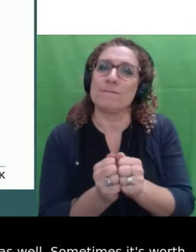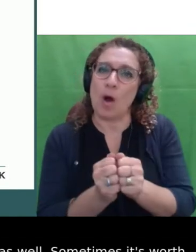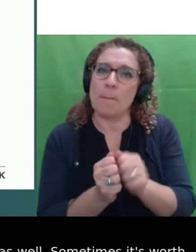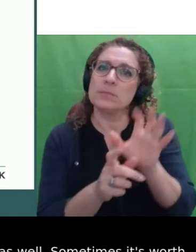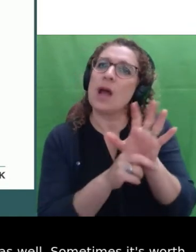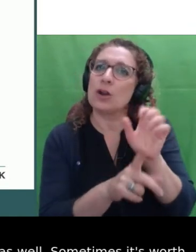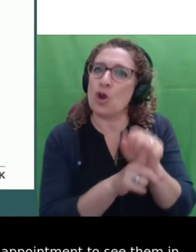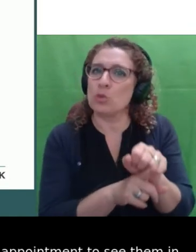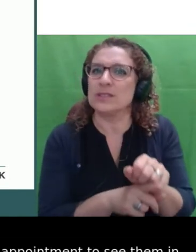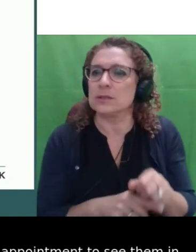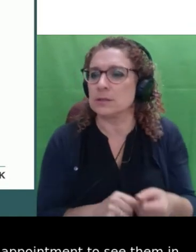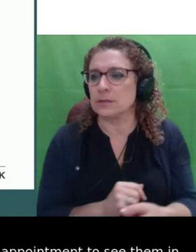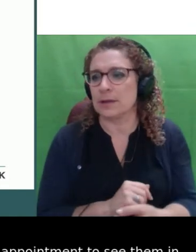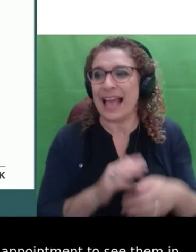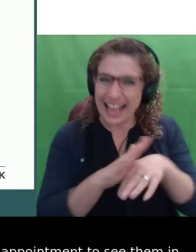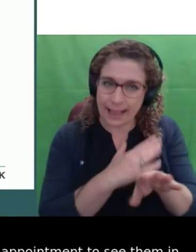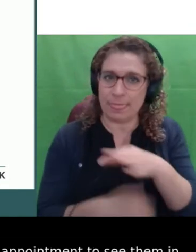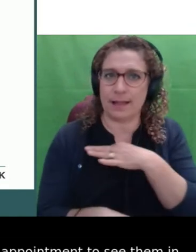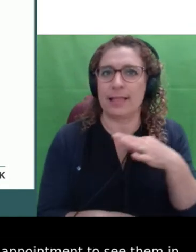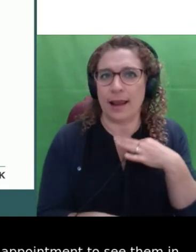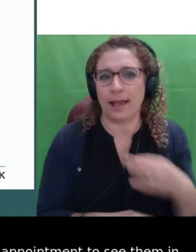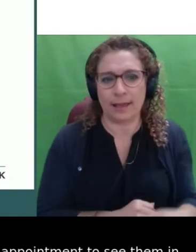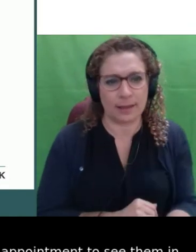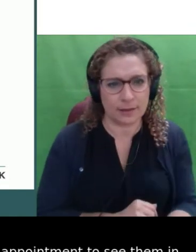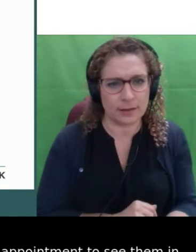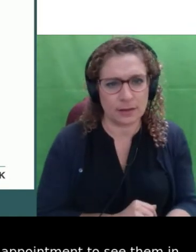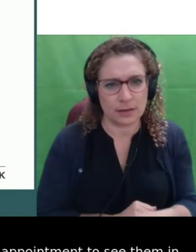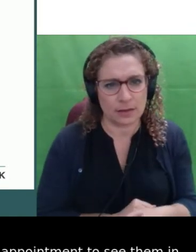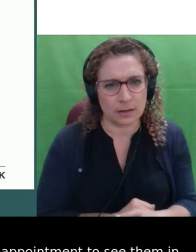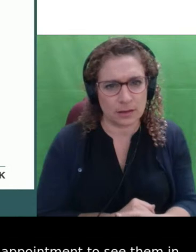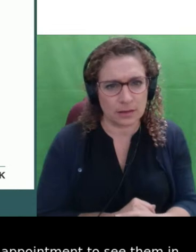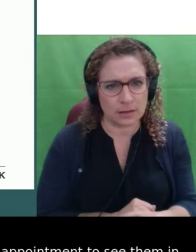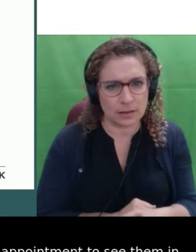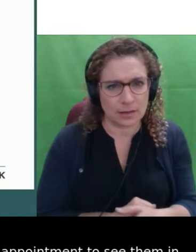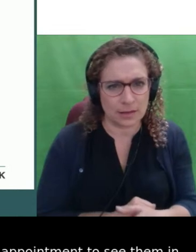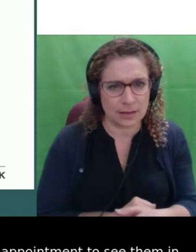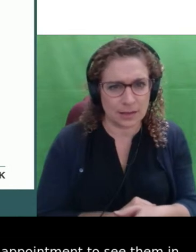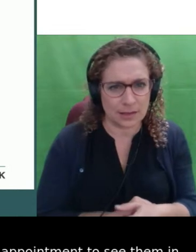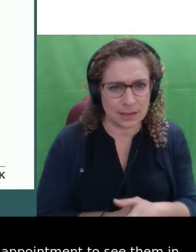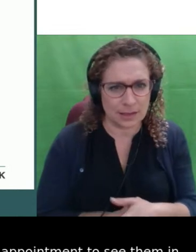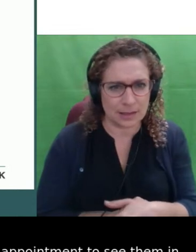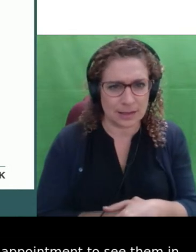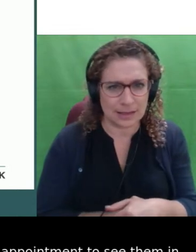so with a rescue package we always give um antihistamines